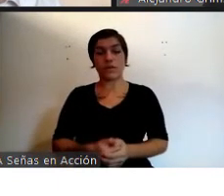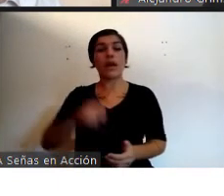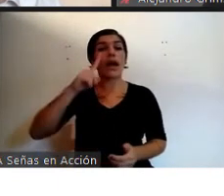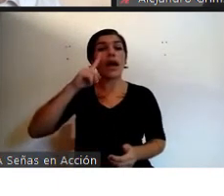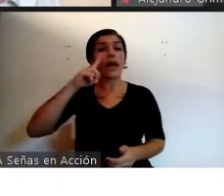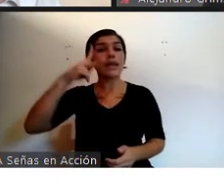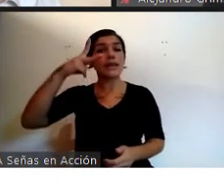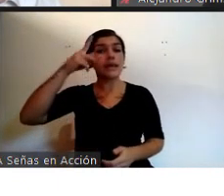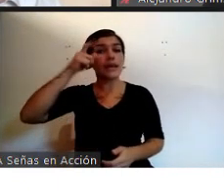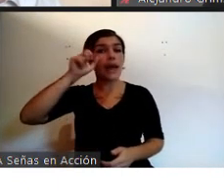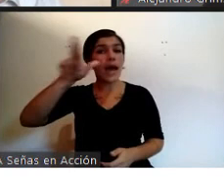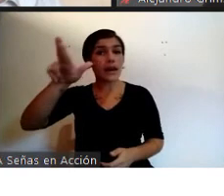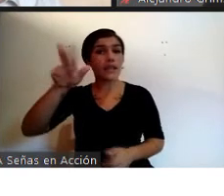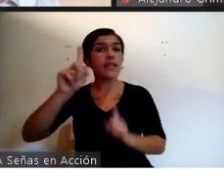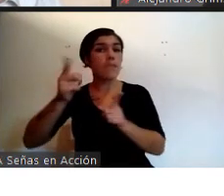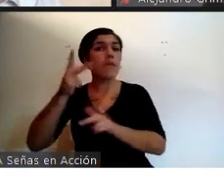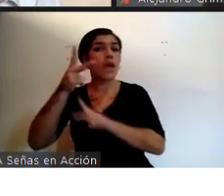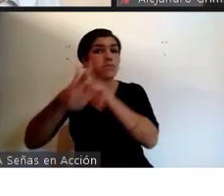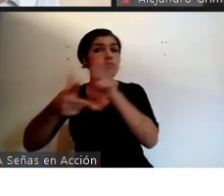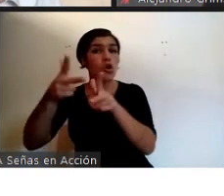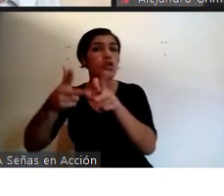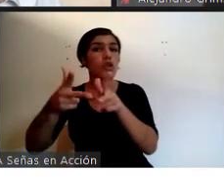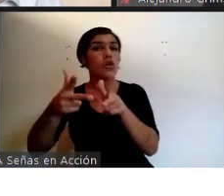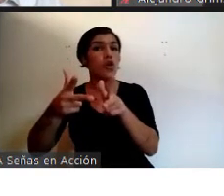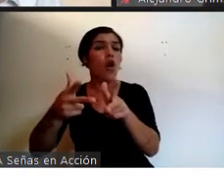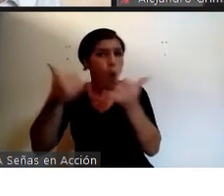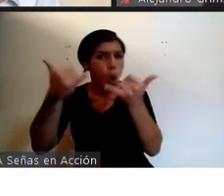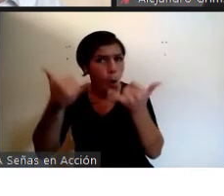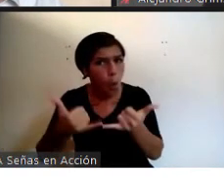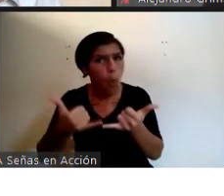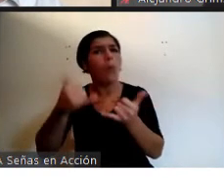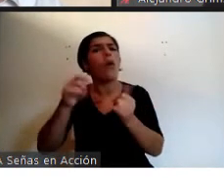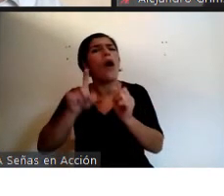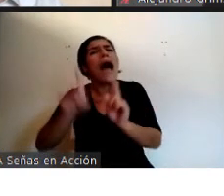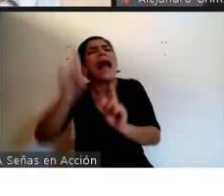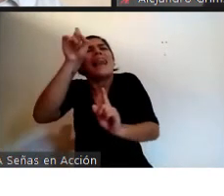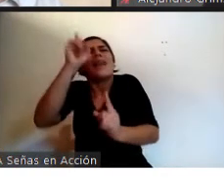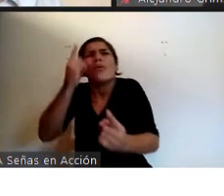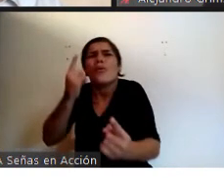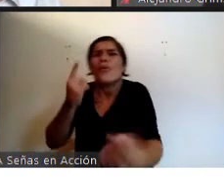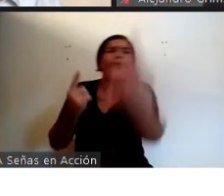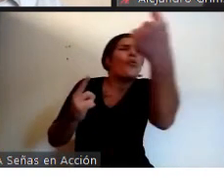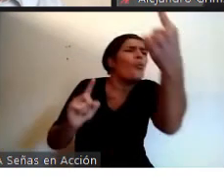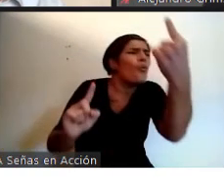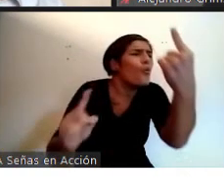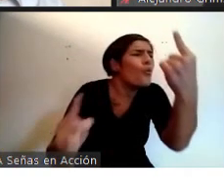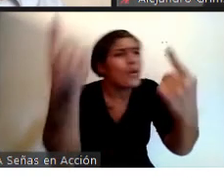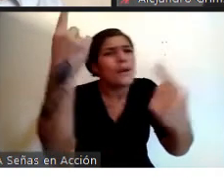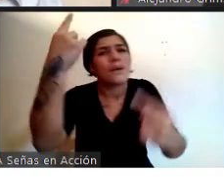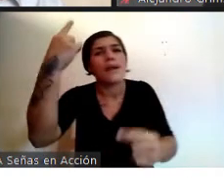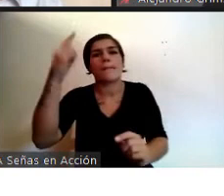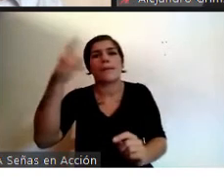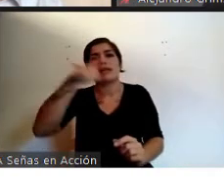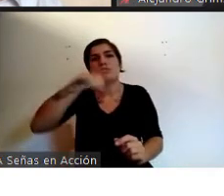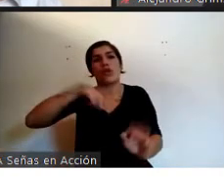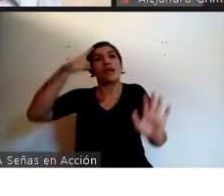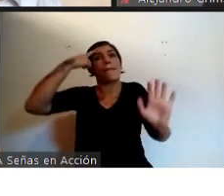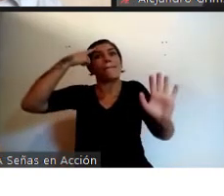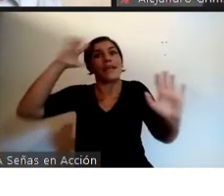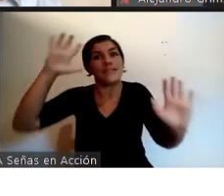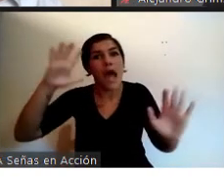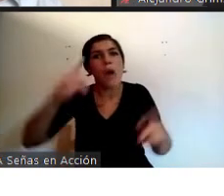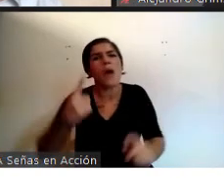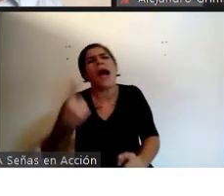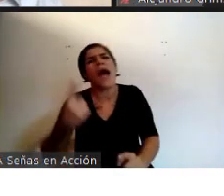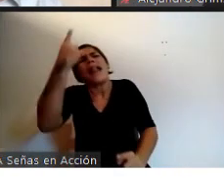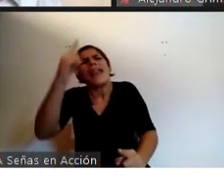major intellectual contributions. I believe what intellectuals have done so far isn't sufficient in attempting